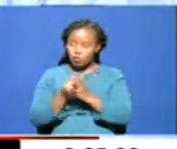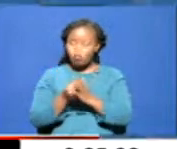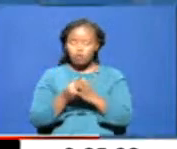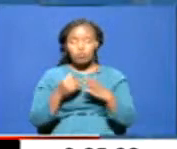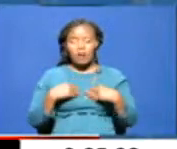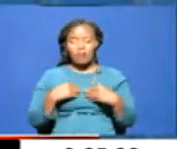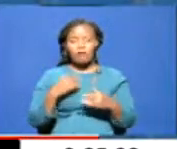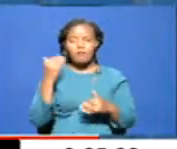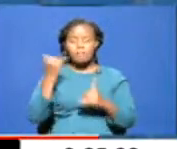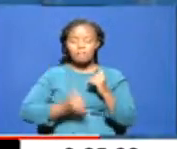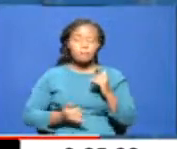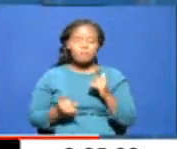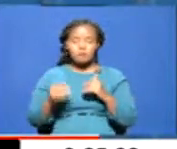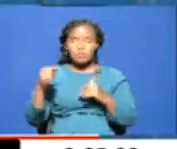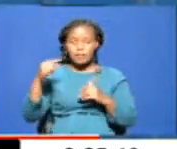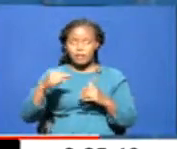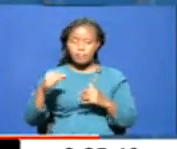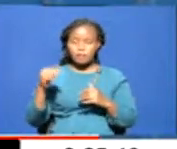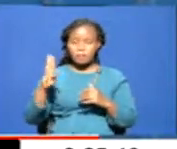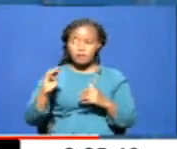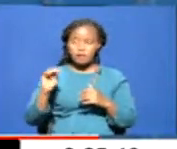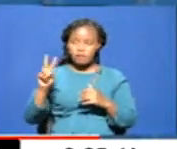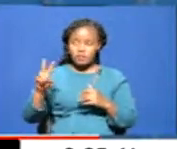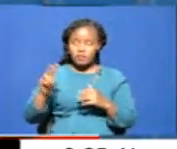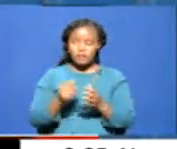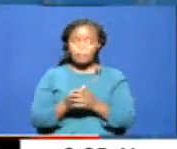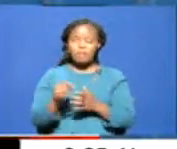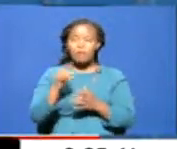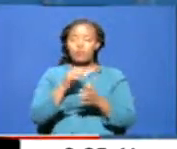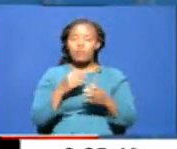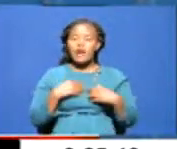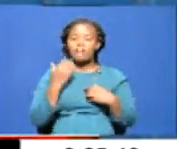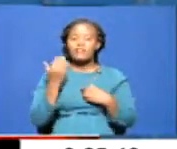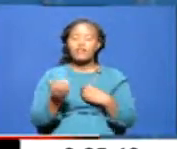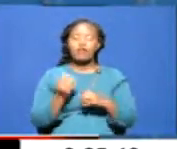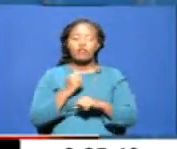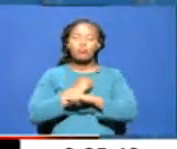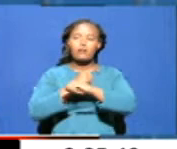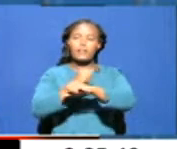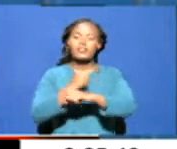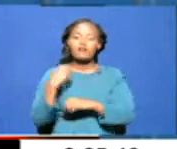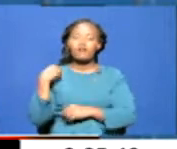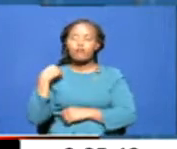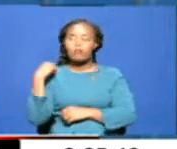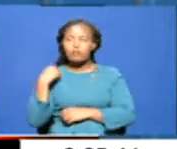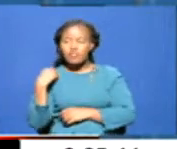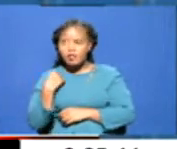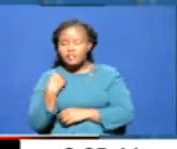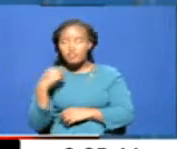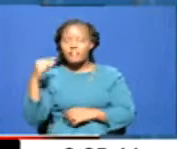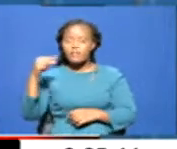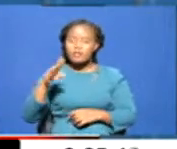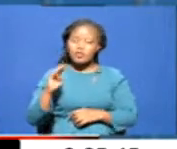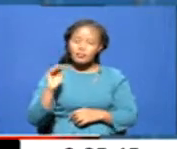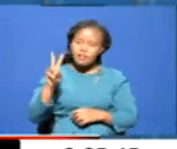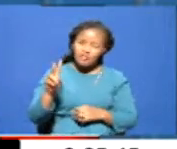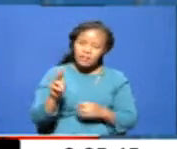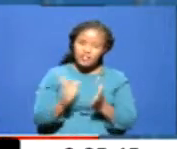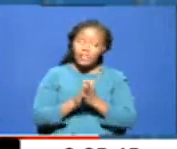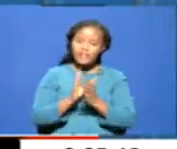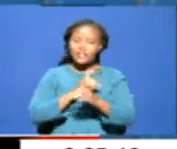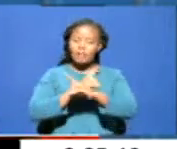cases. We also have our child protective volunteers, our CHVs, our gender defenders, and our